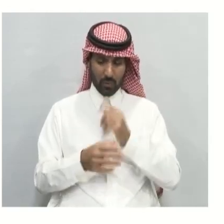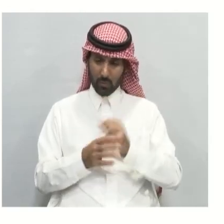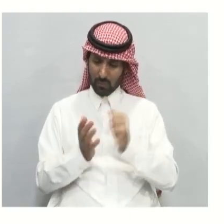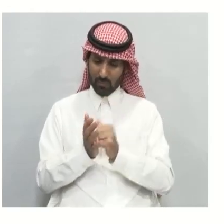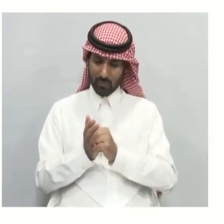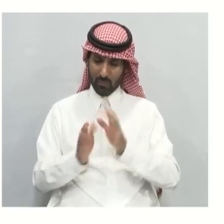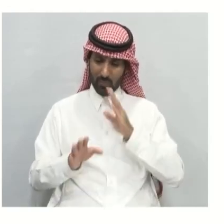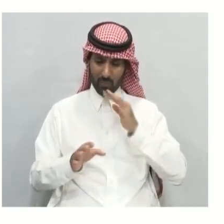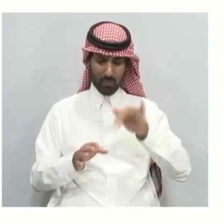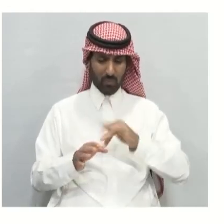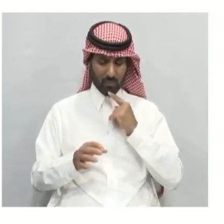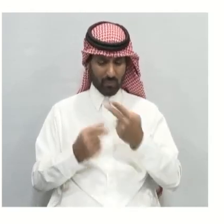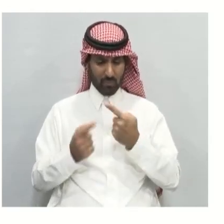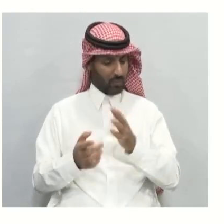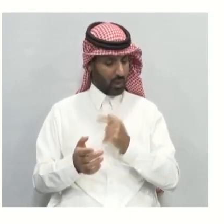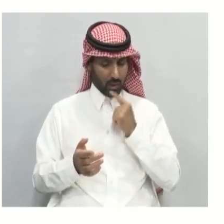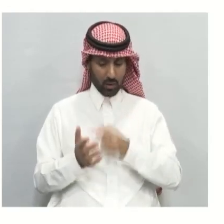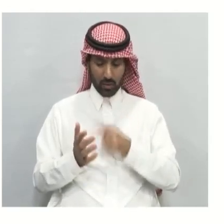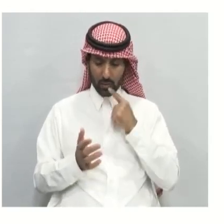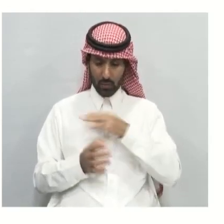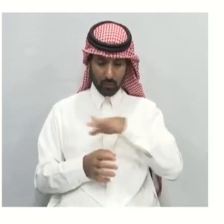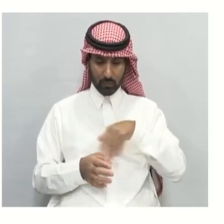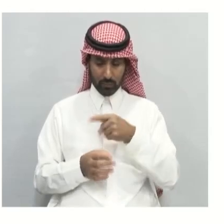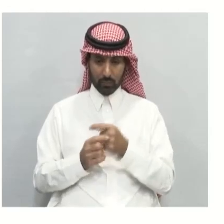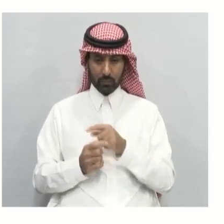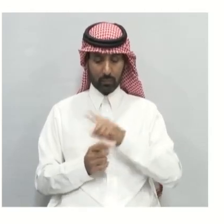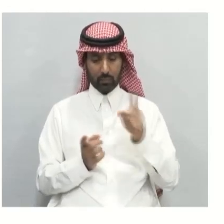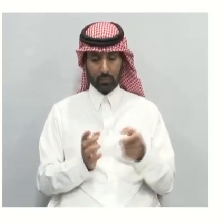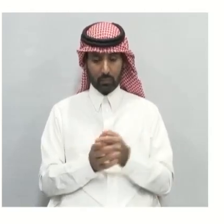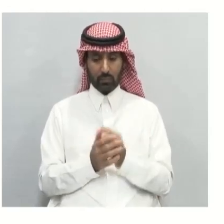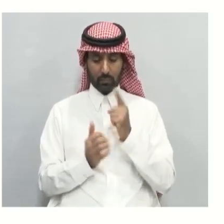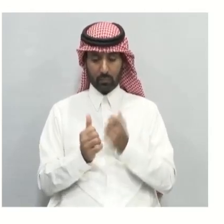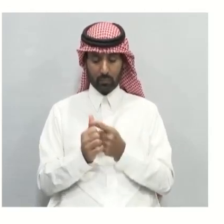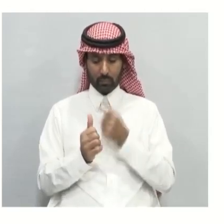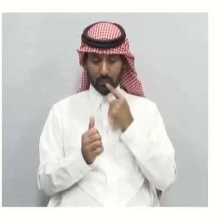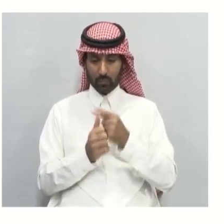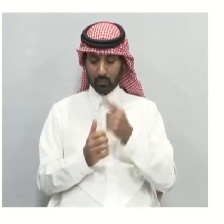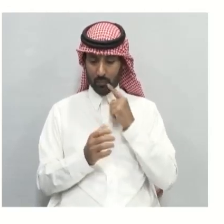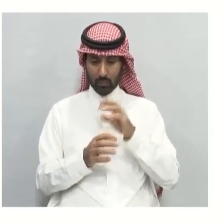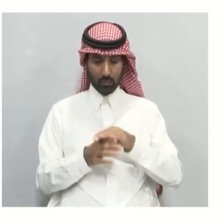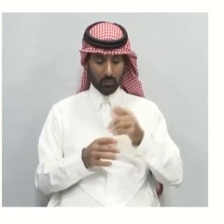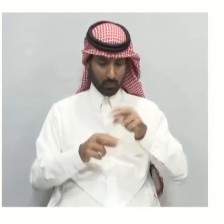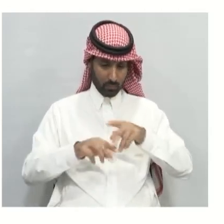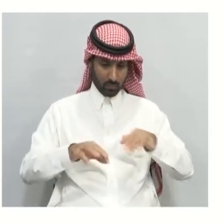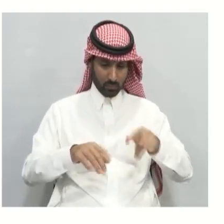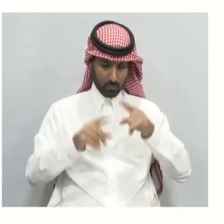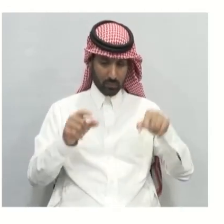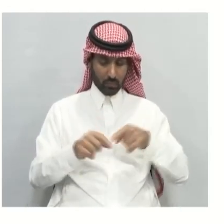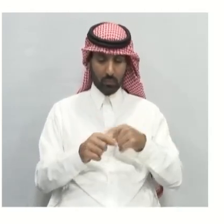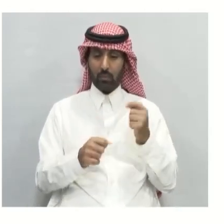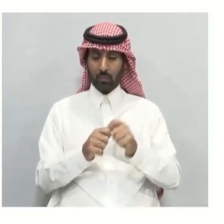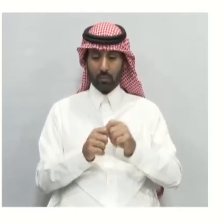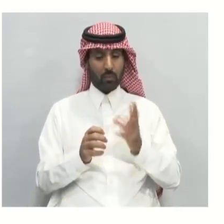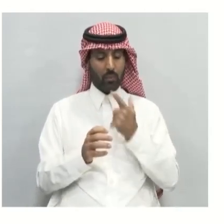homes wouldn't be able to be in contact with the entire world. The first PC was introduced by IBM